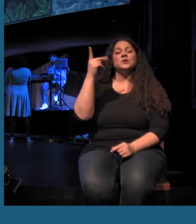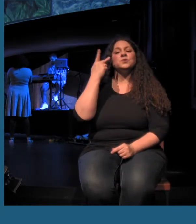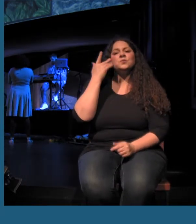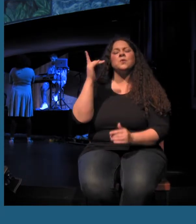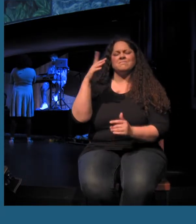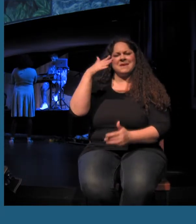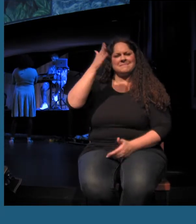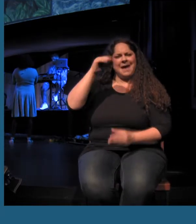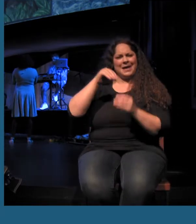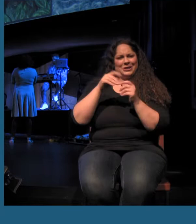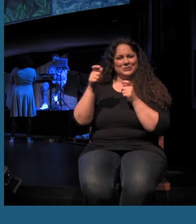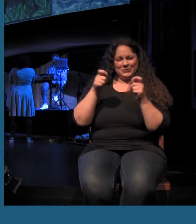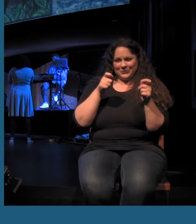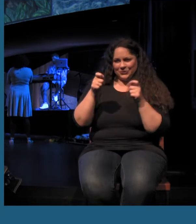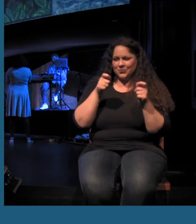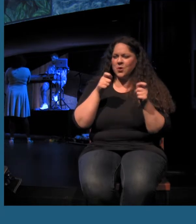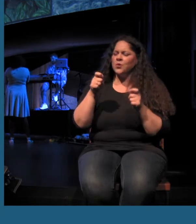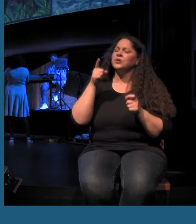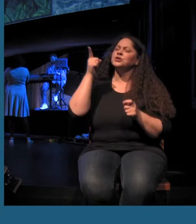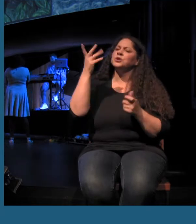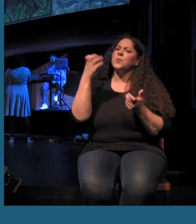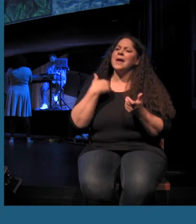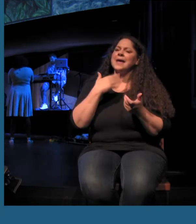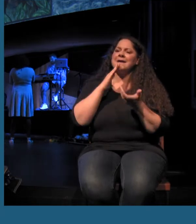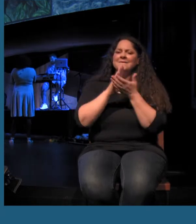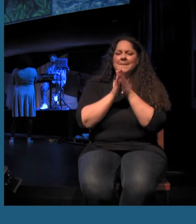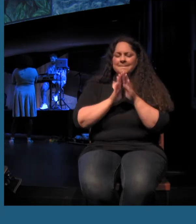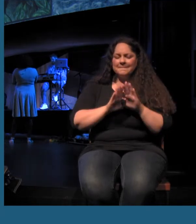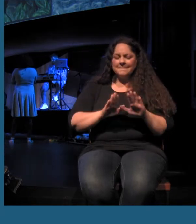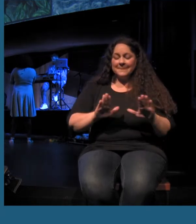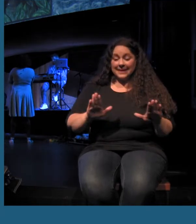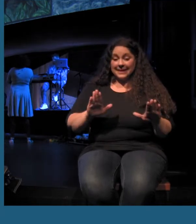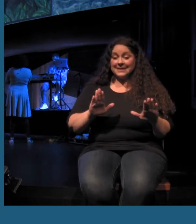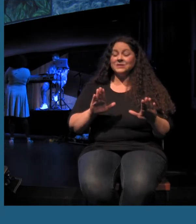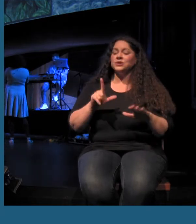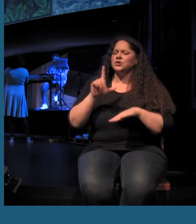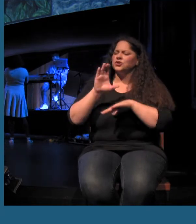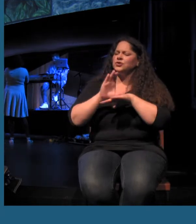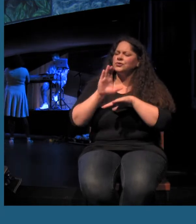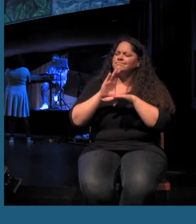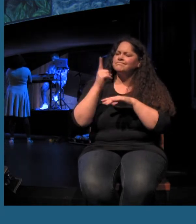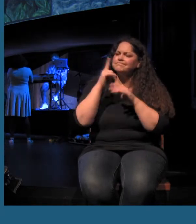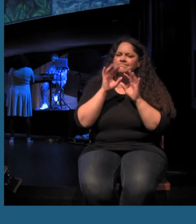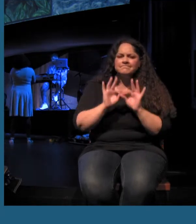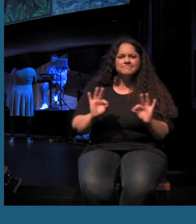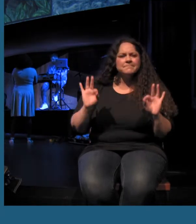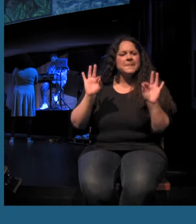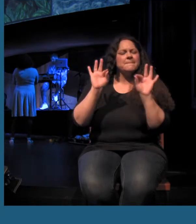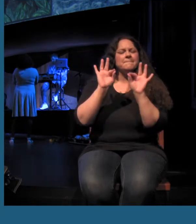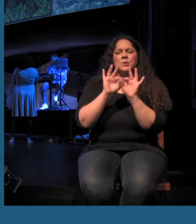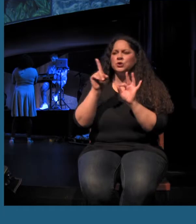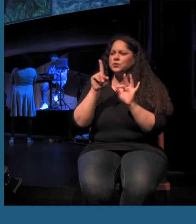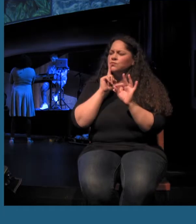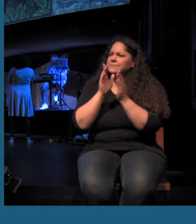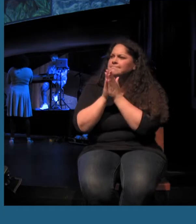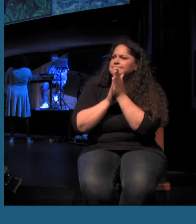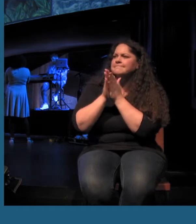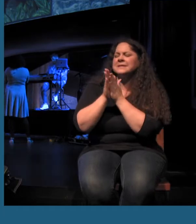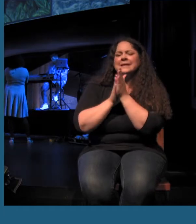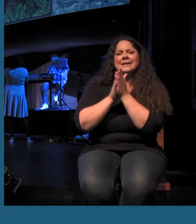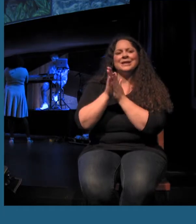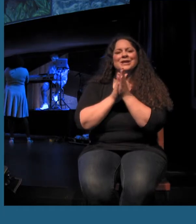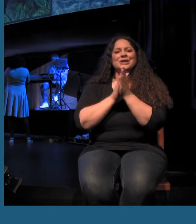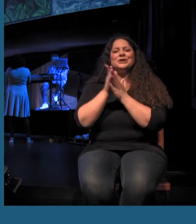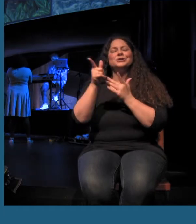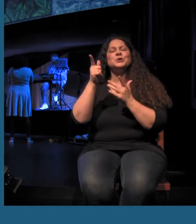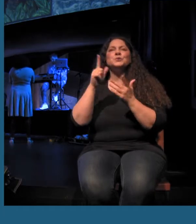was in control. She wanted that kind of peace too. Church was always important to her, and she was very eager to sing along